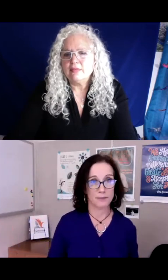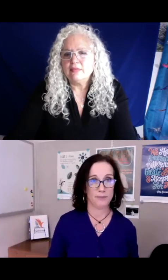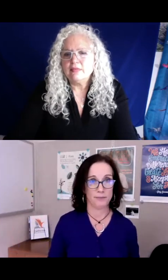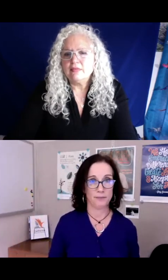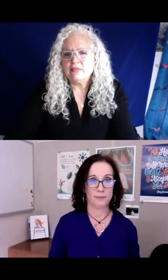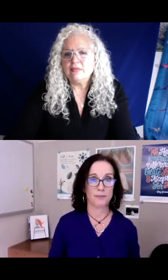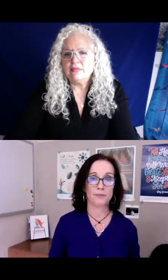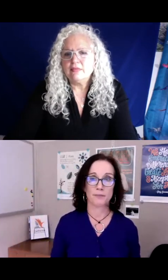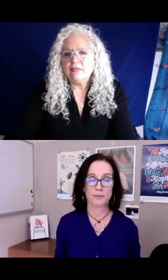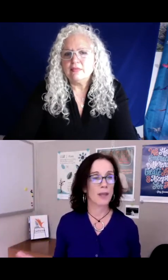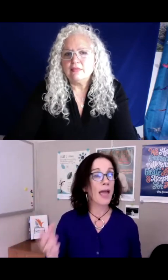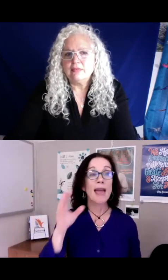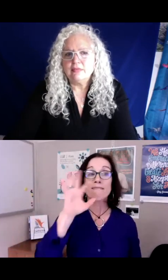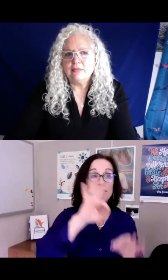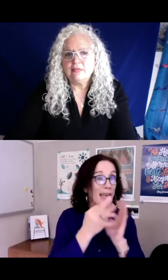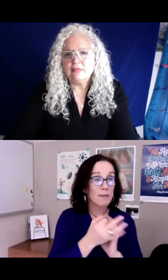Spanish. Those are examples.